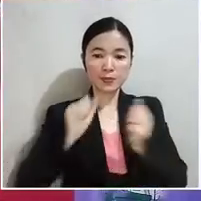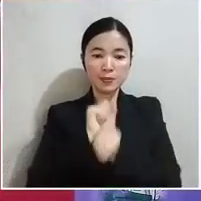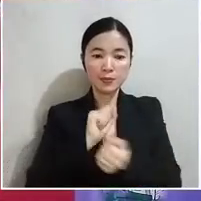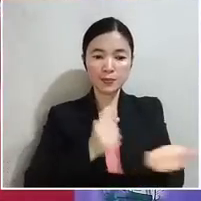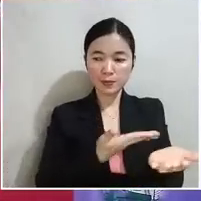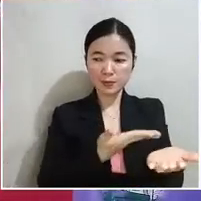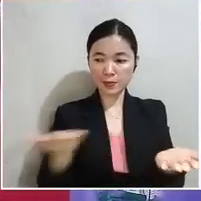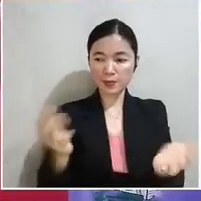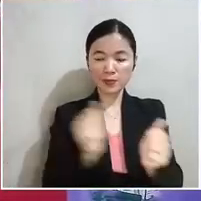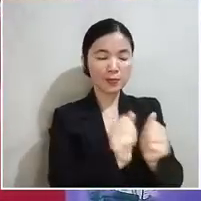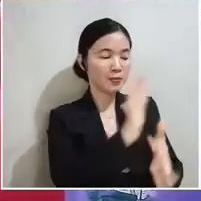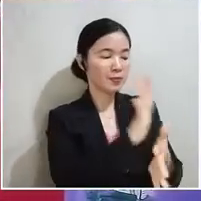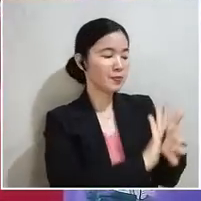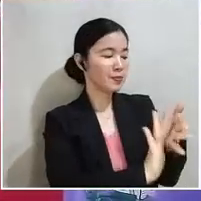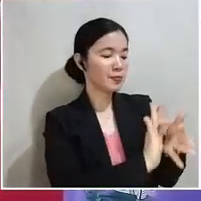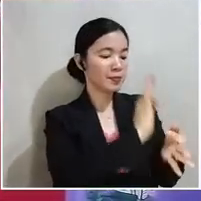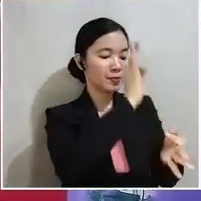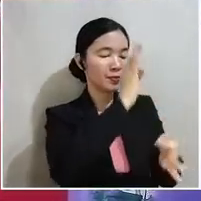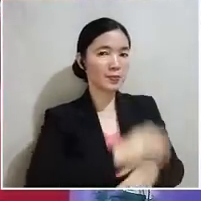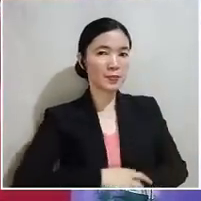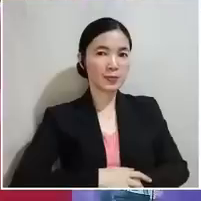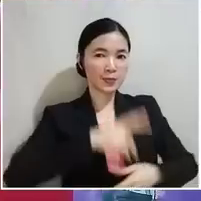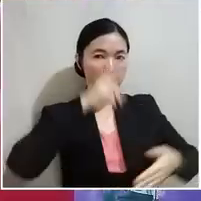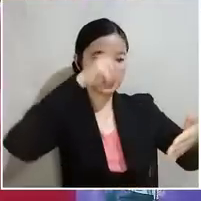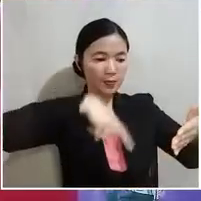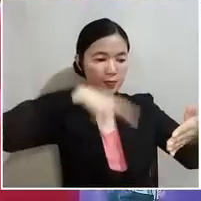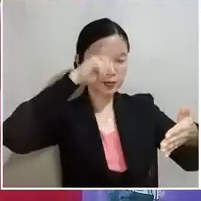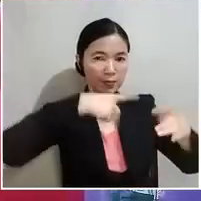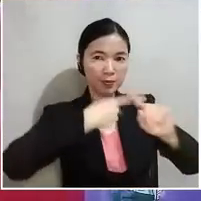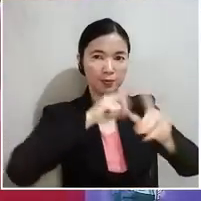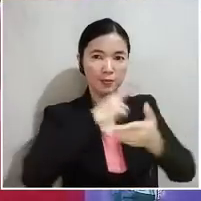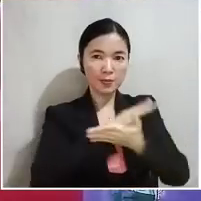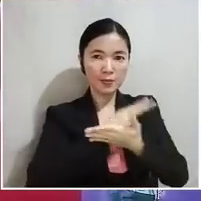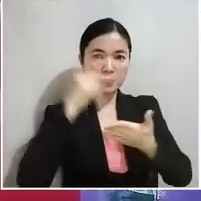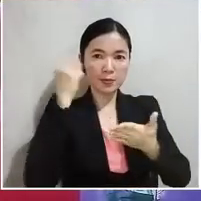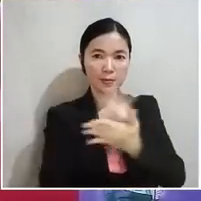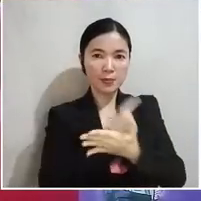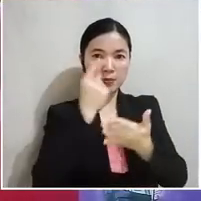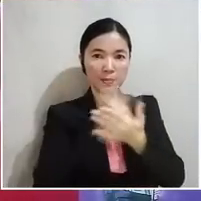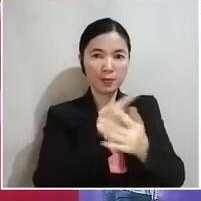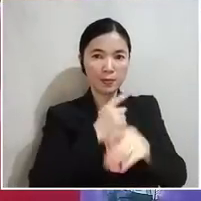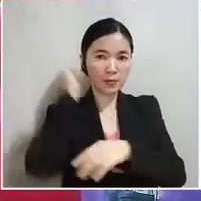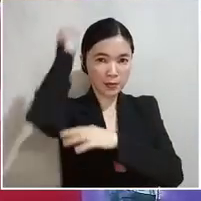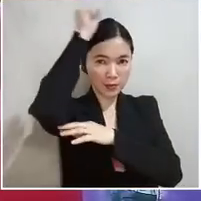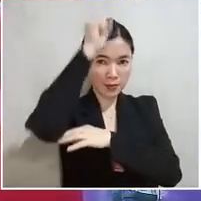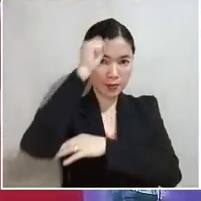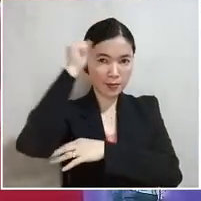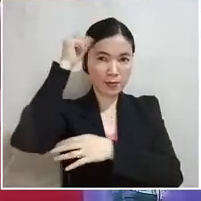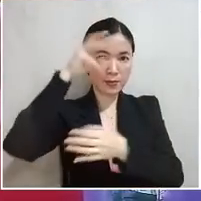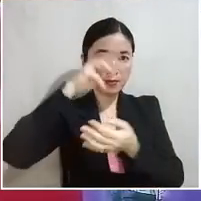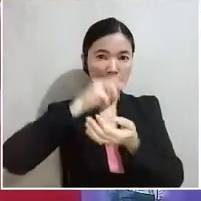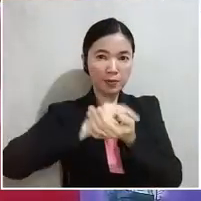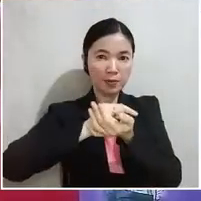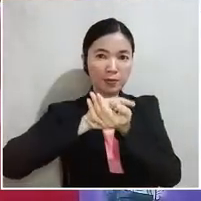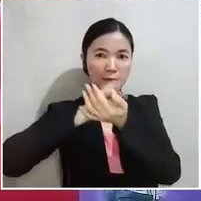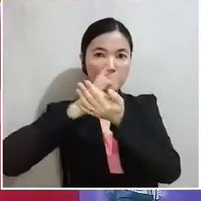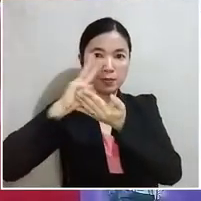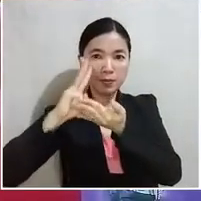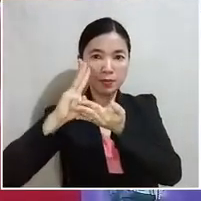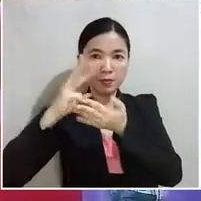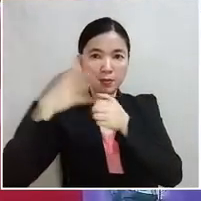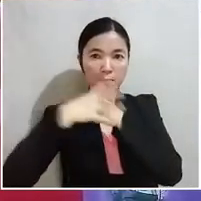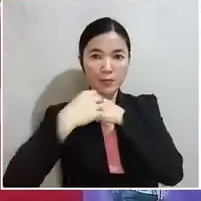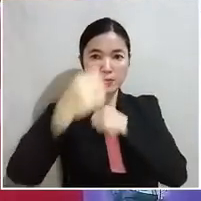With your spirit. A reading from the Holy Gospel according to Matthew. Glory to you,